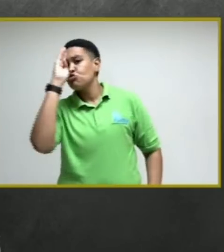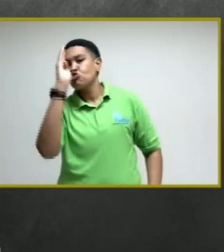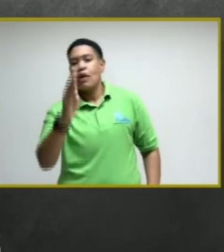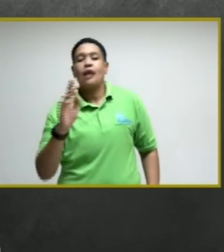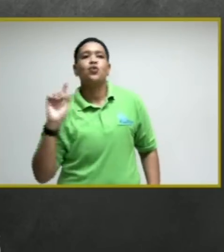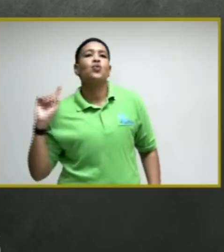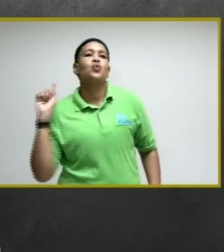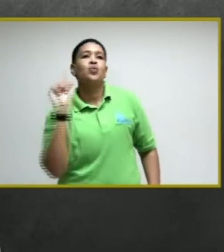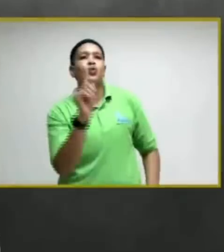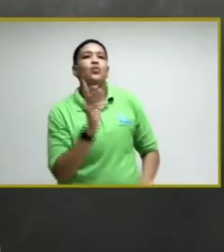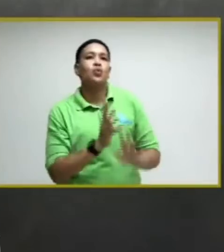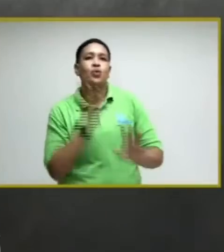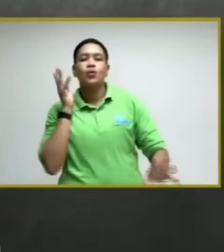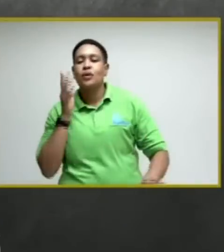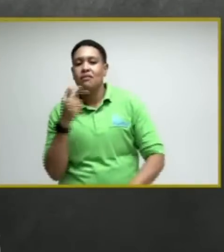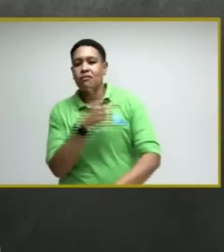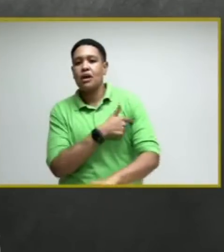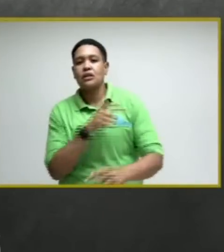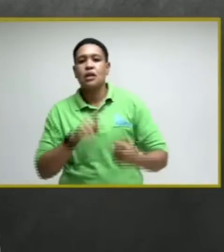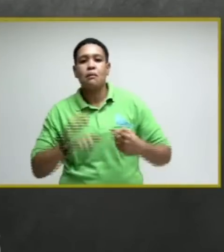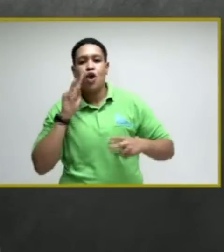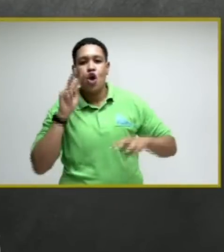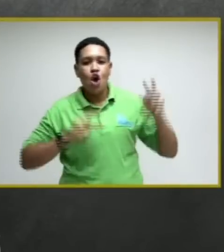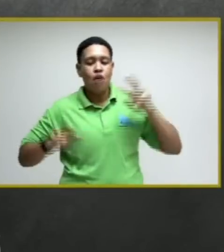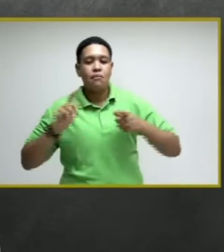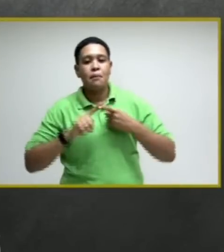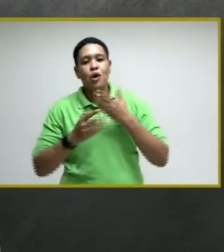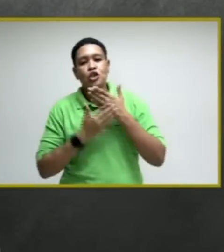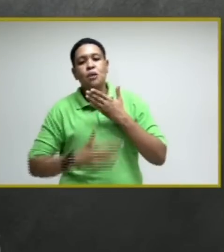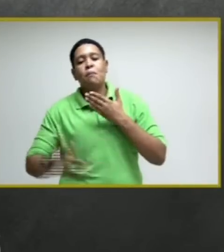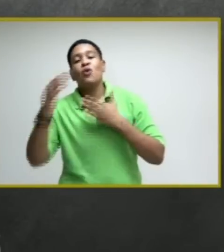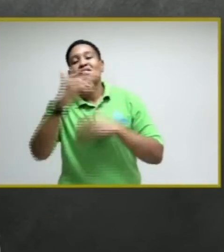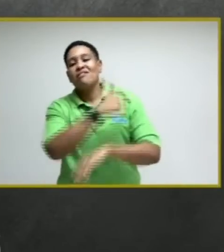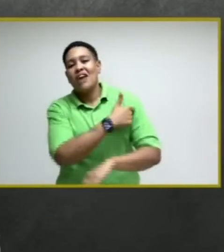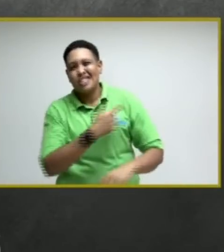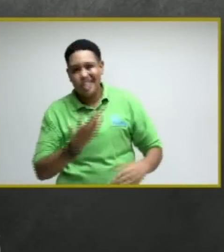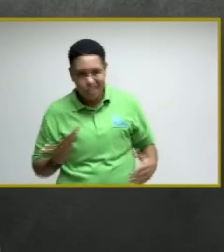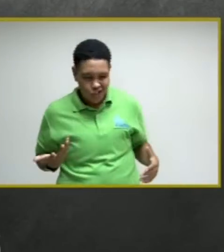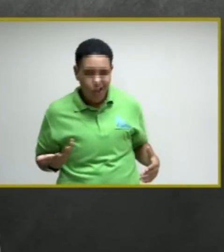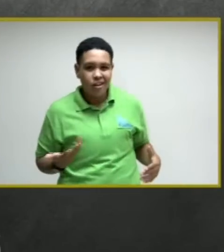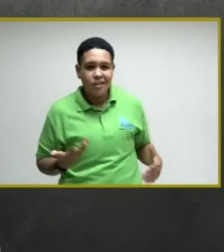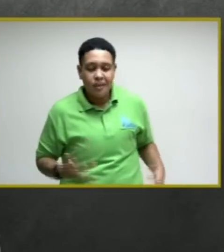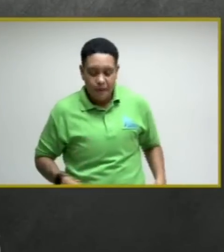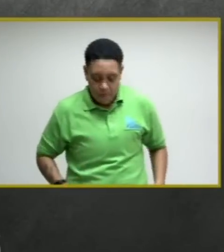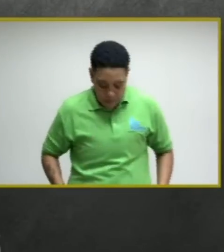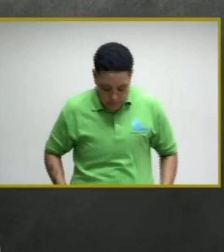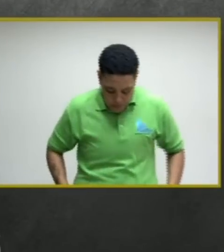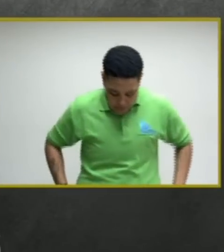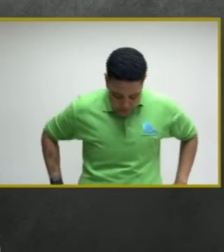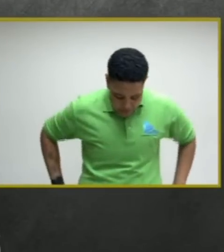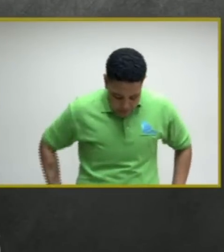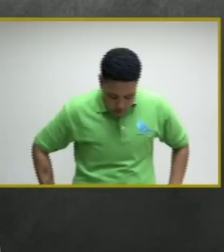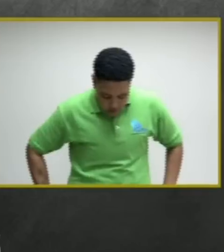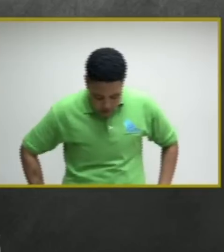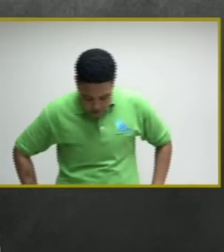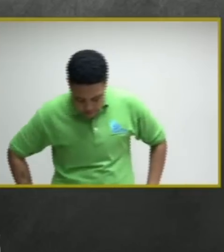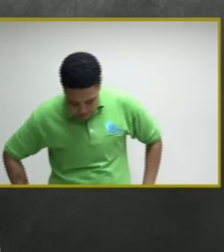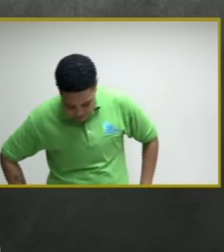vaccination and observation and post-vaccination administration, and to